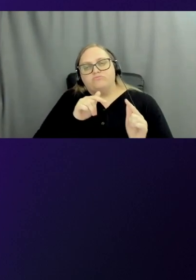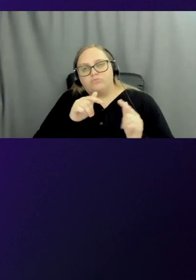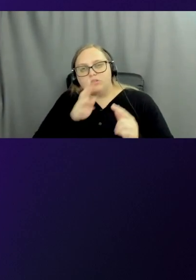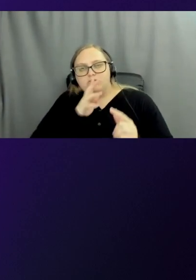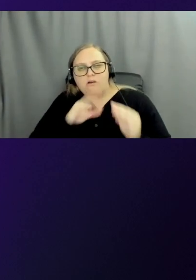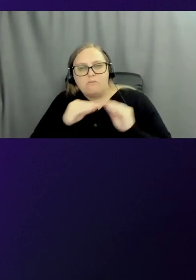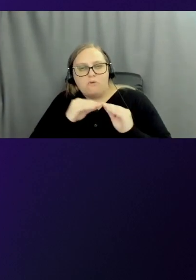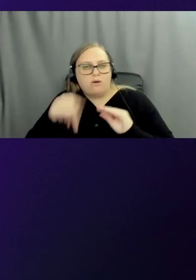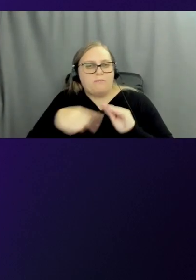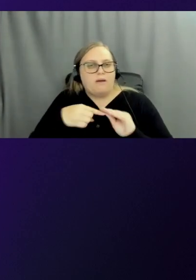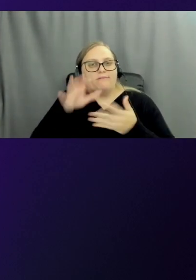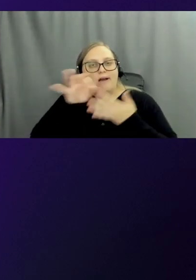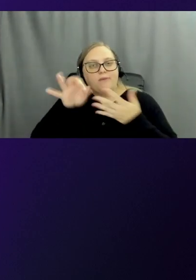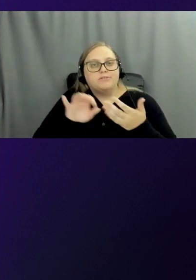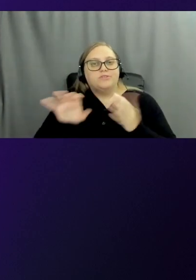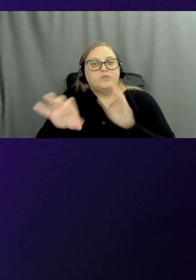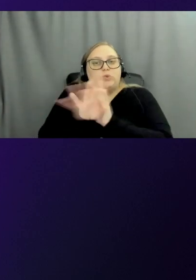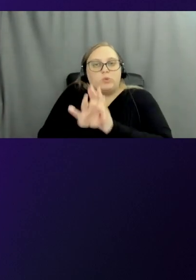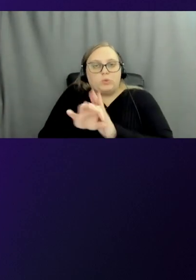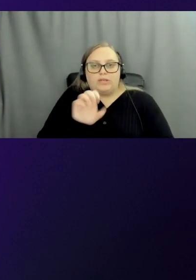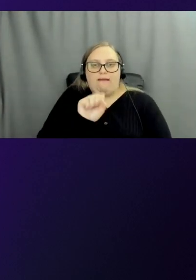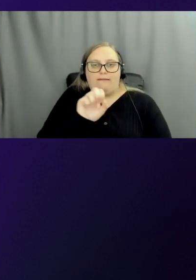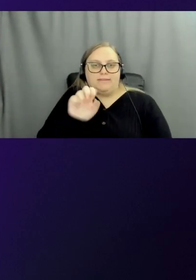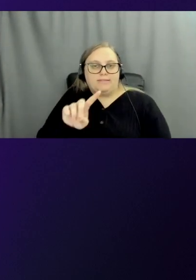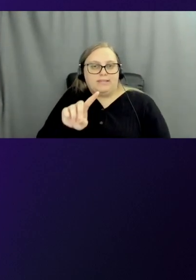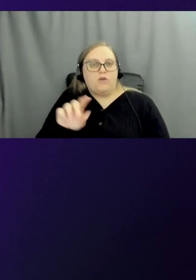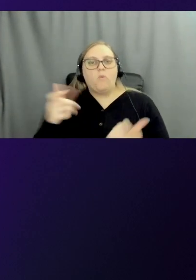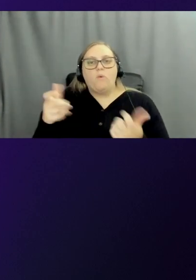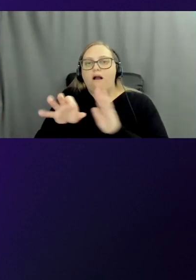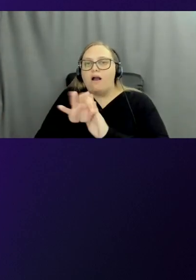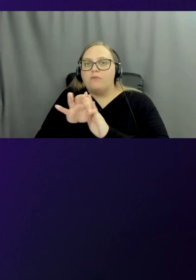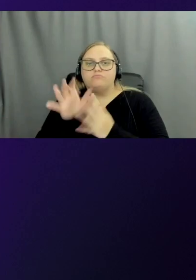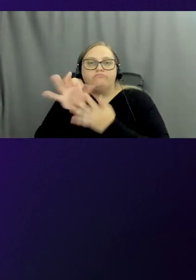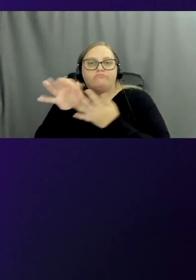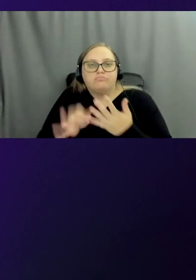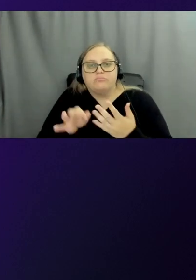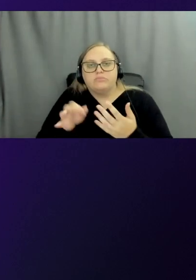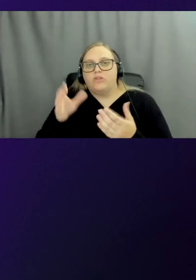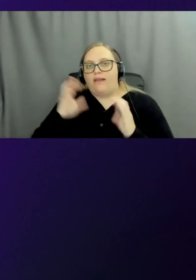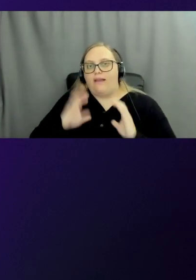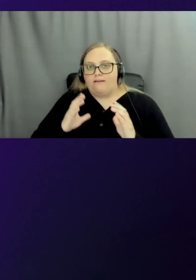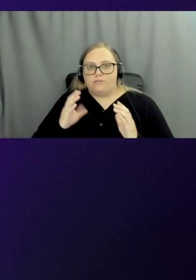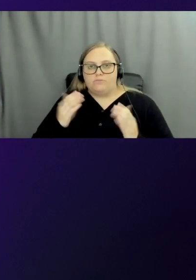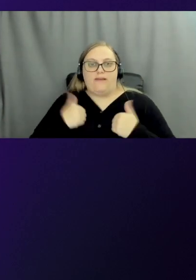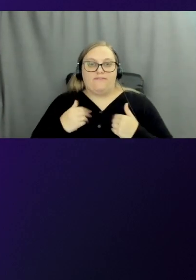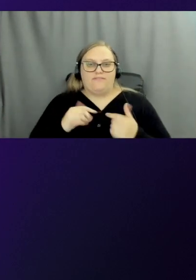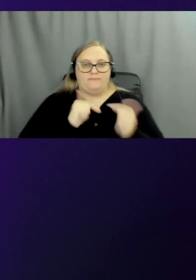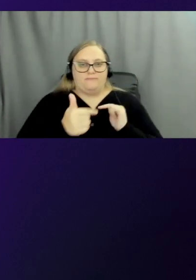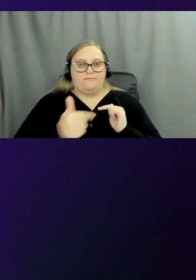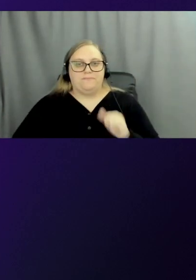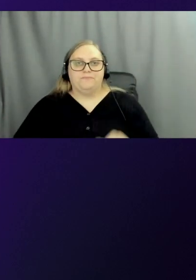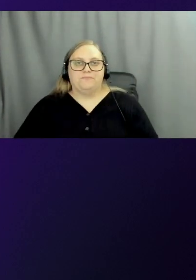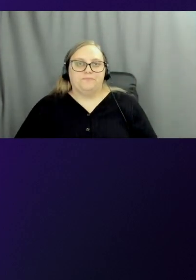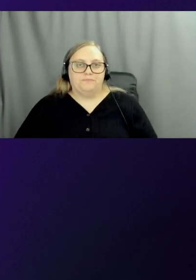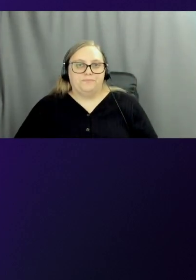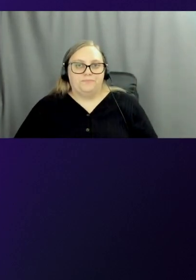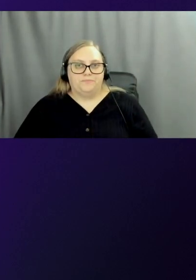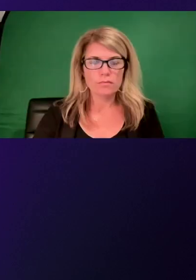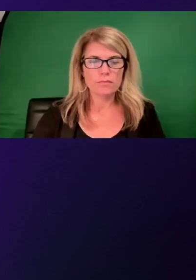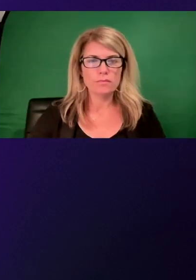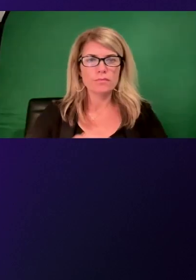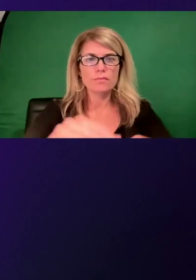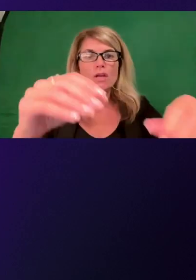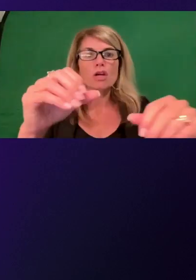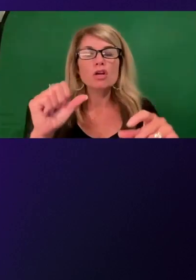choosing SSDs, and what are the options customers have, Rena? Yep. So essentially,